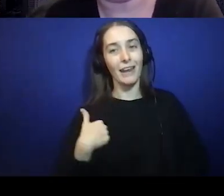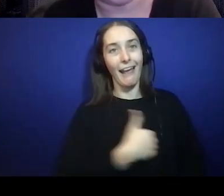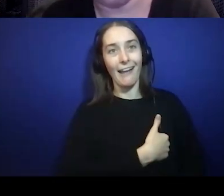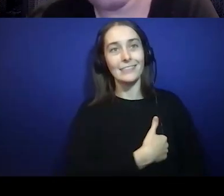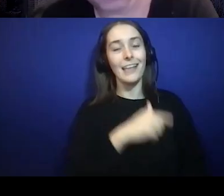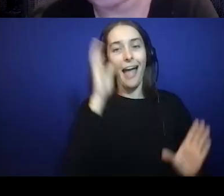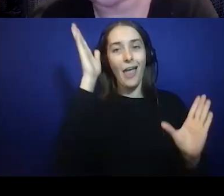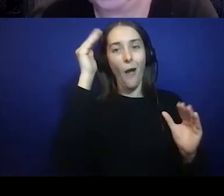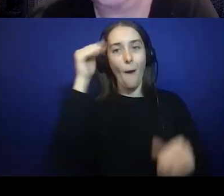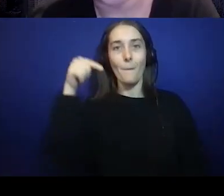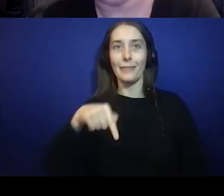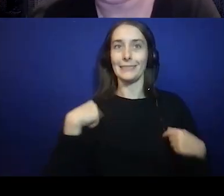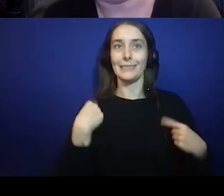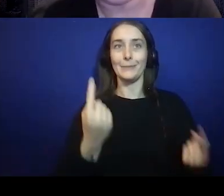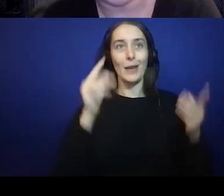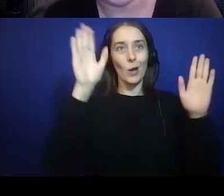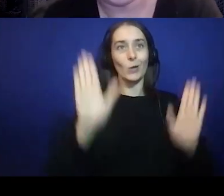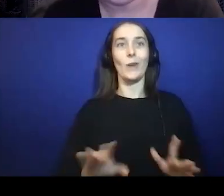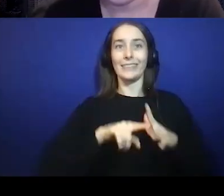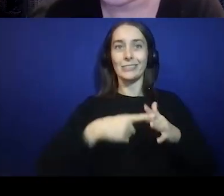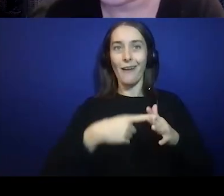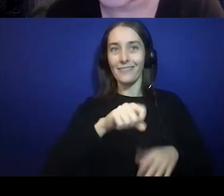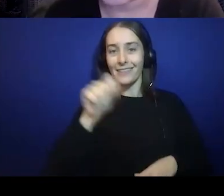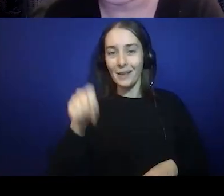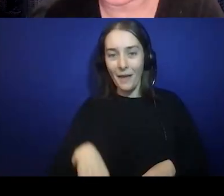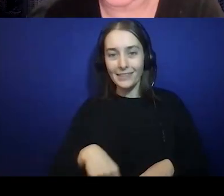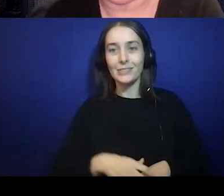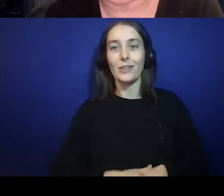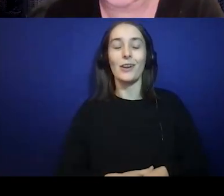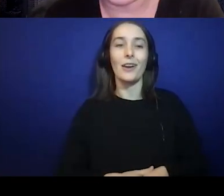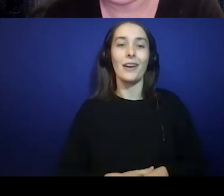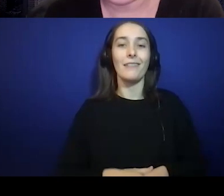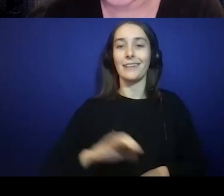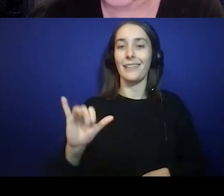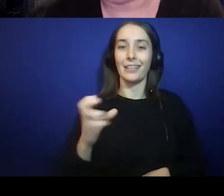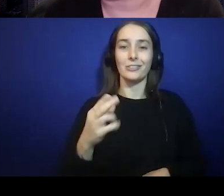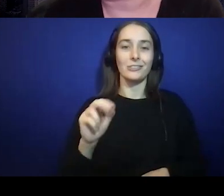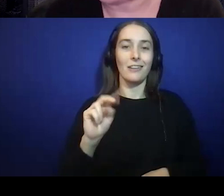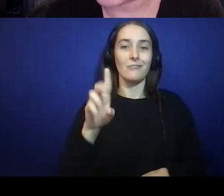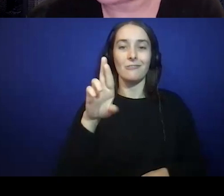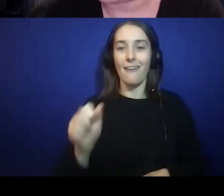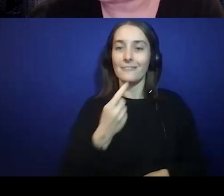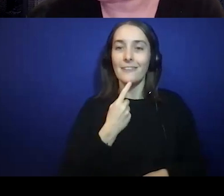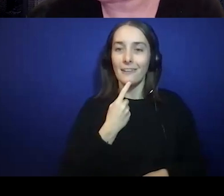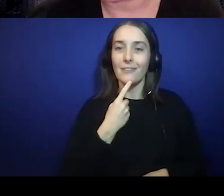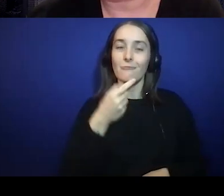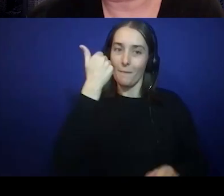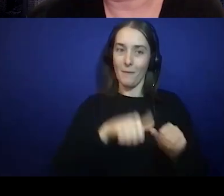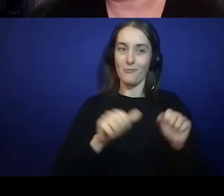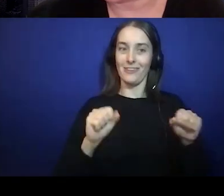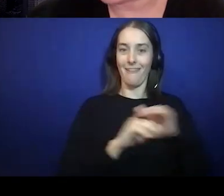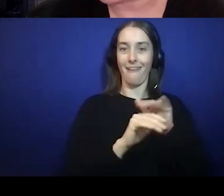that this has been a great start of the semester. And again, as Chandra said, remember you can access tutoring